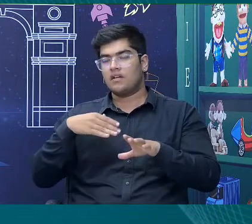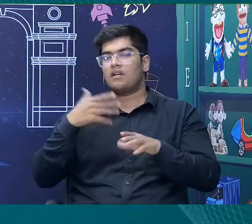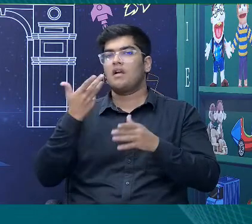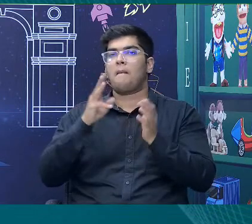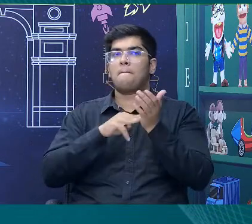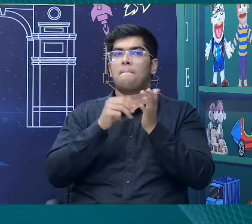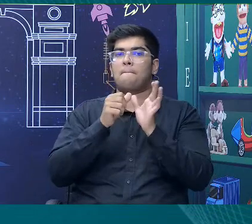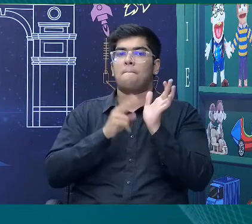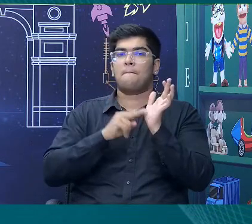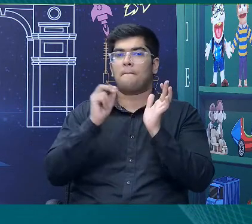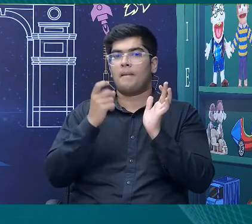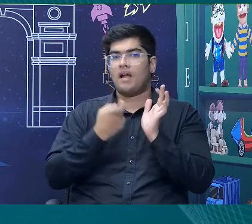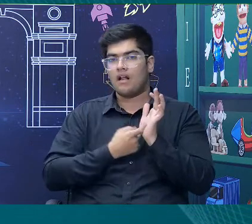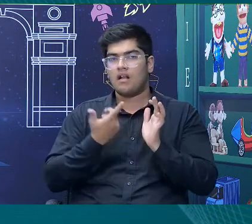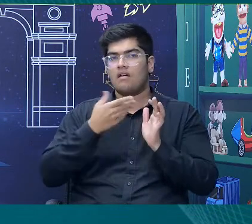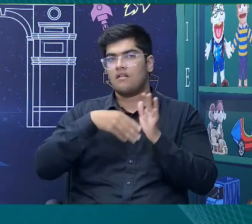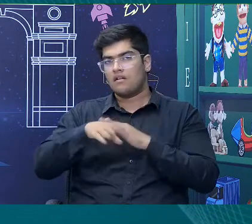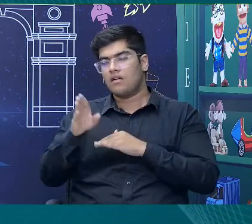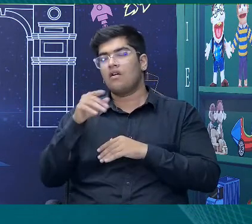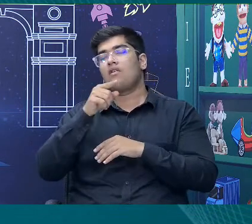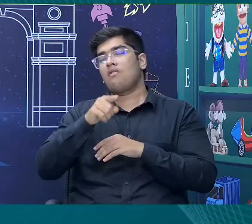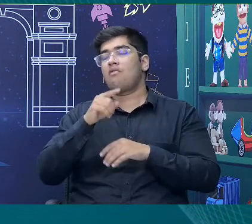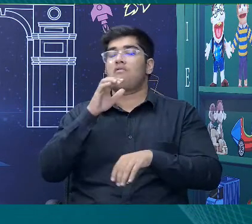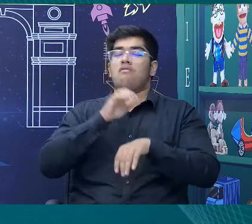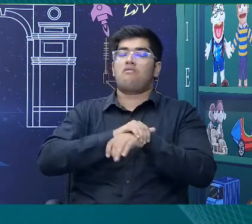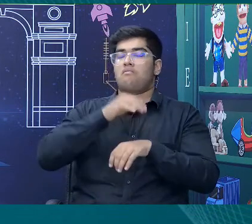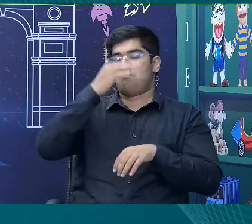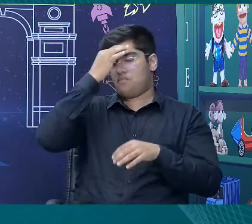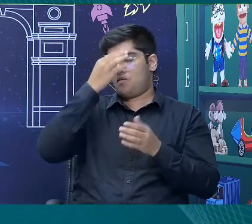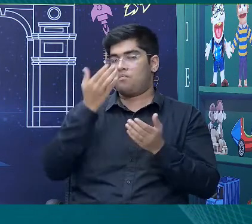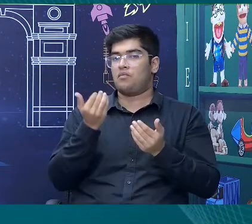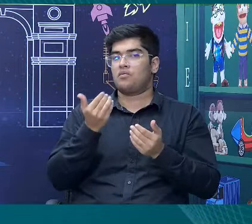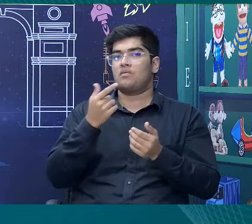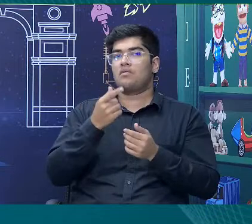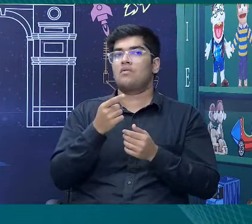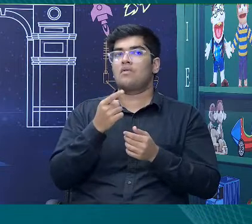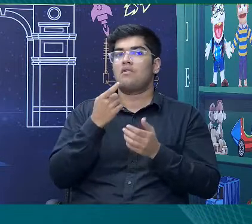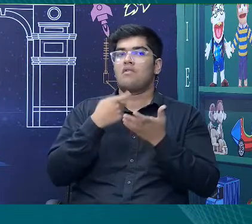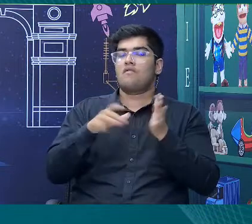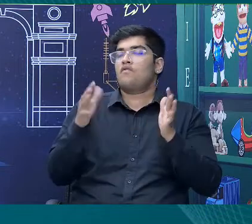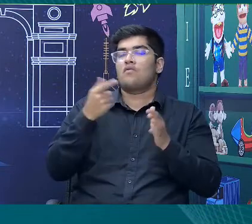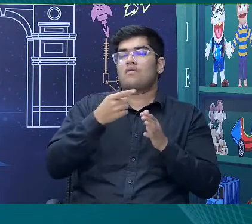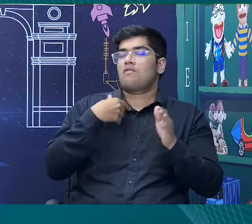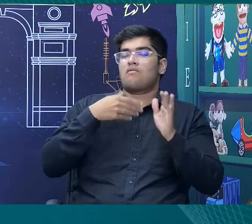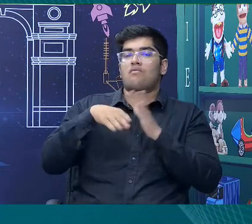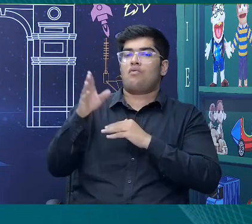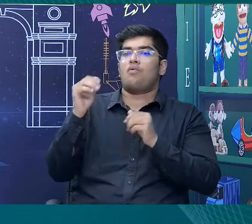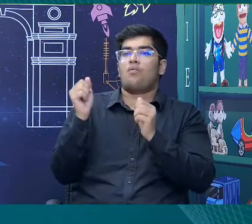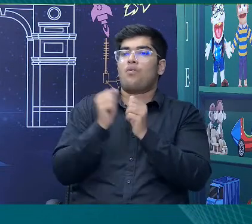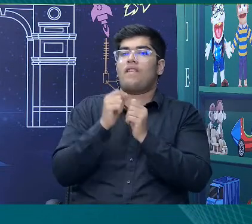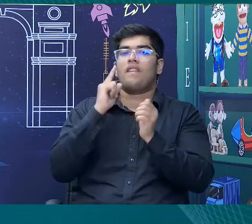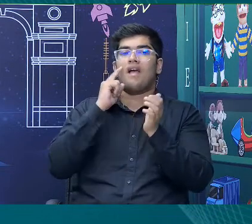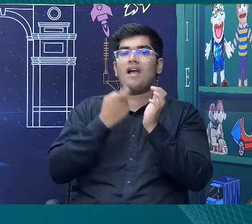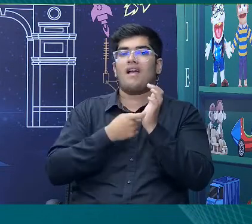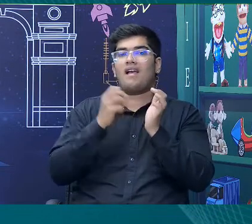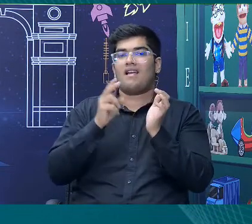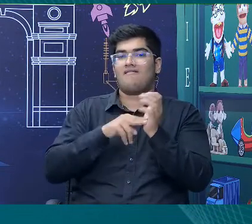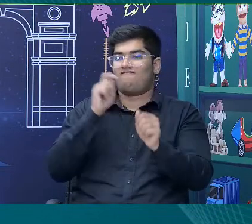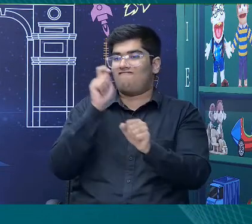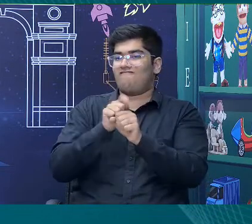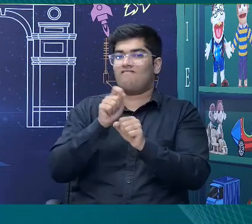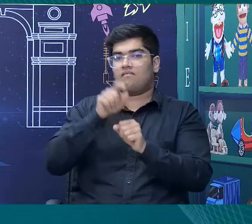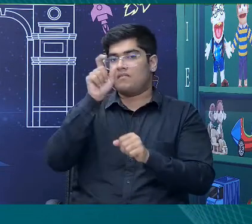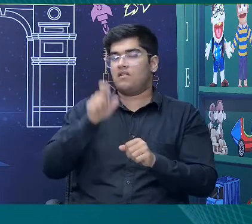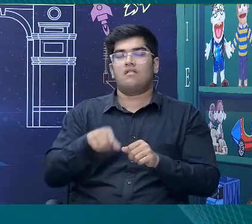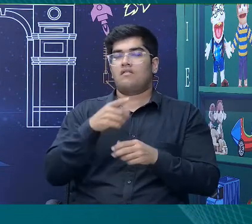could get caught there. Yes. And he refuses to go with the ironmaster. The ironmaster pursues a little bit, but